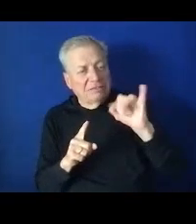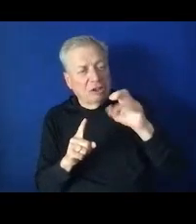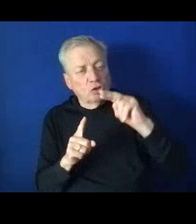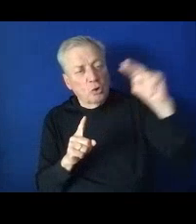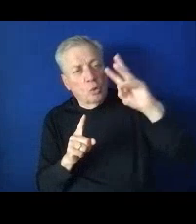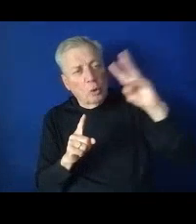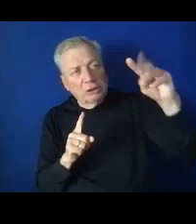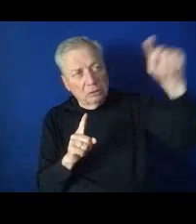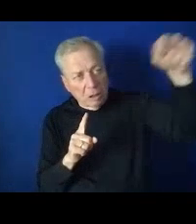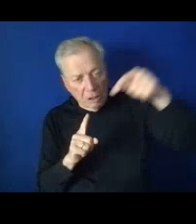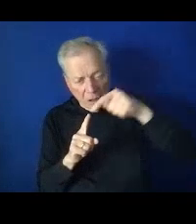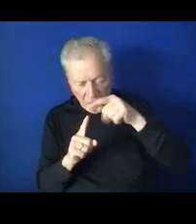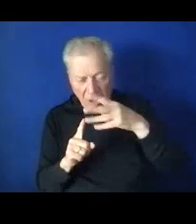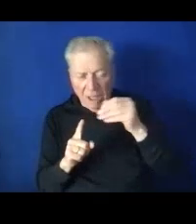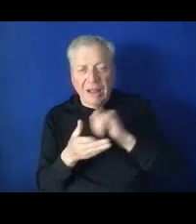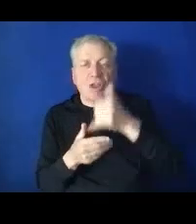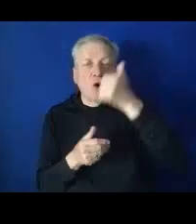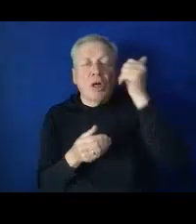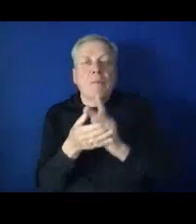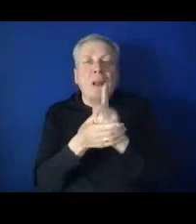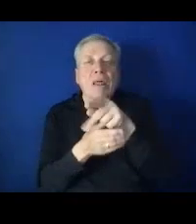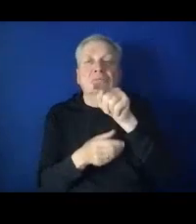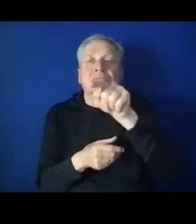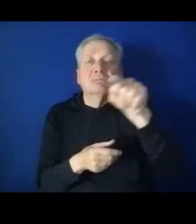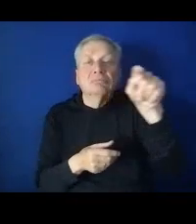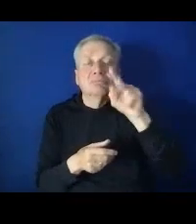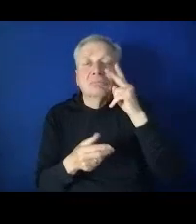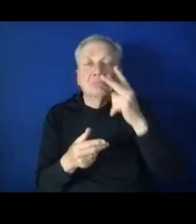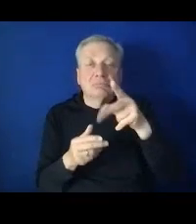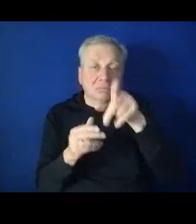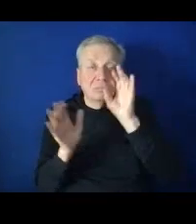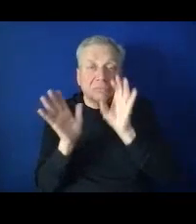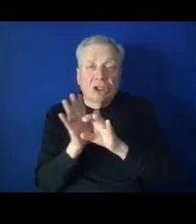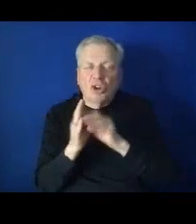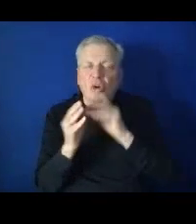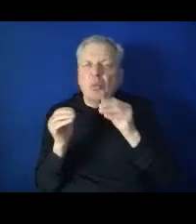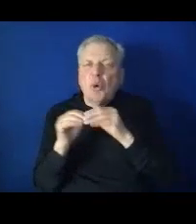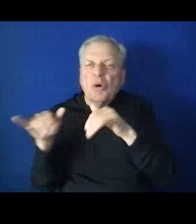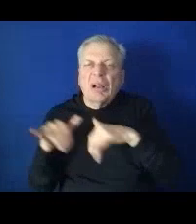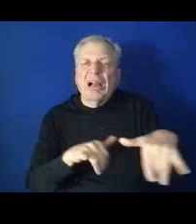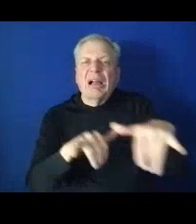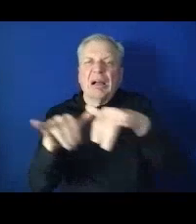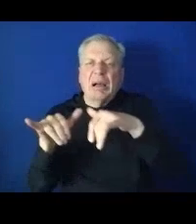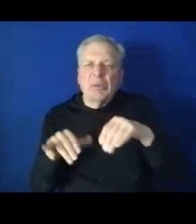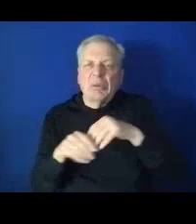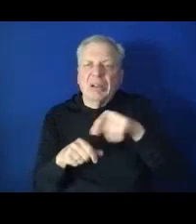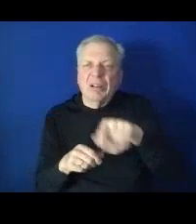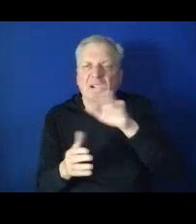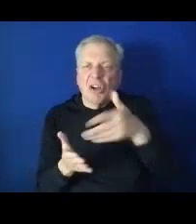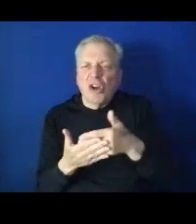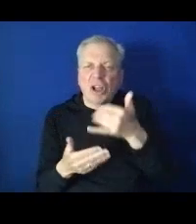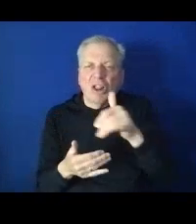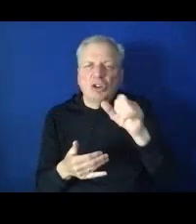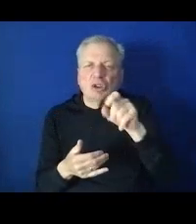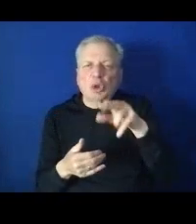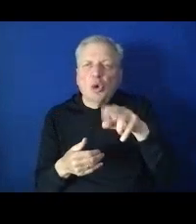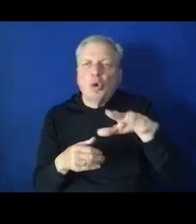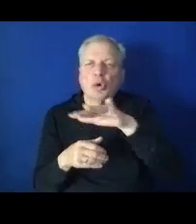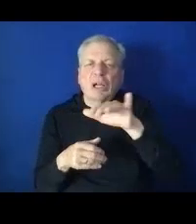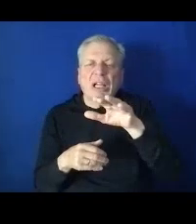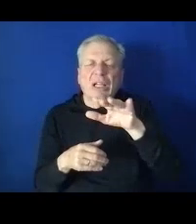then these other plants are ones that are more common in all of the thermal areas, and they're the sweet